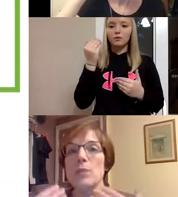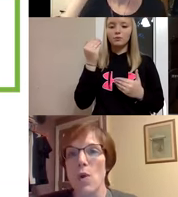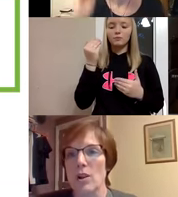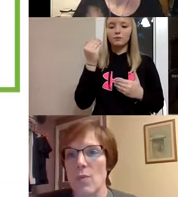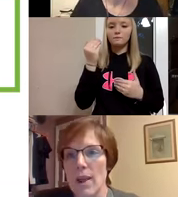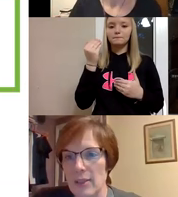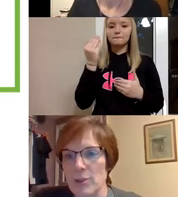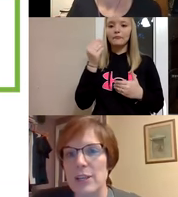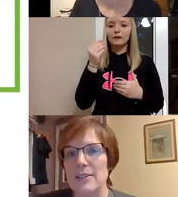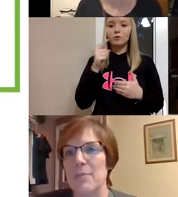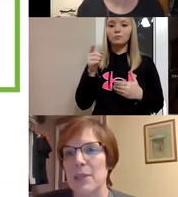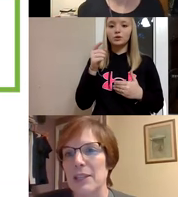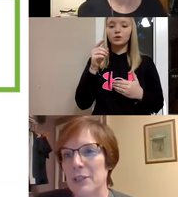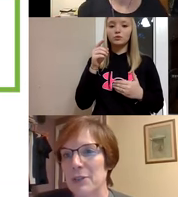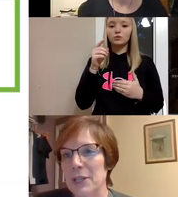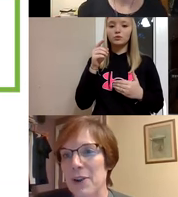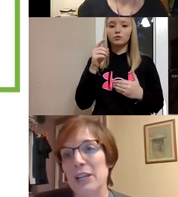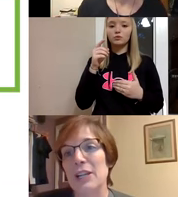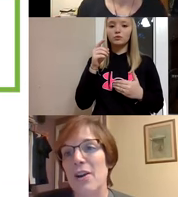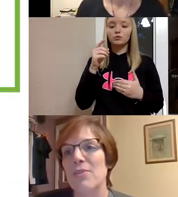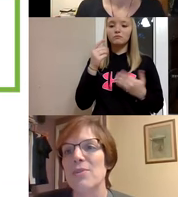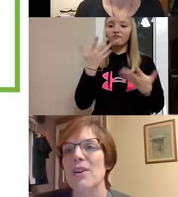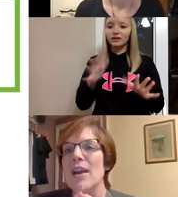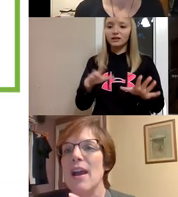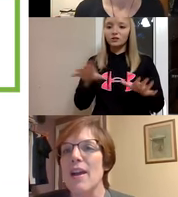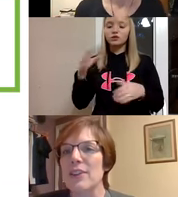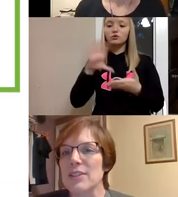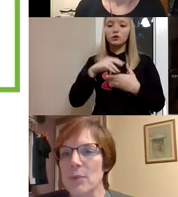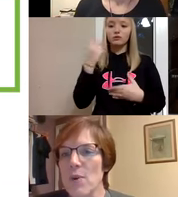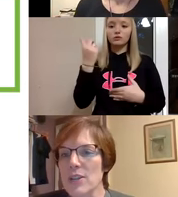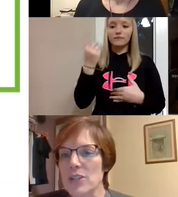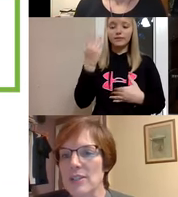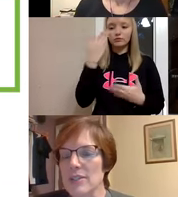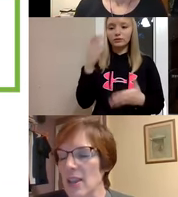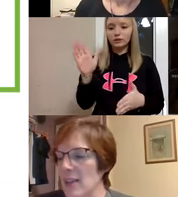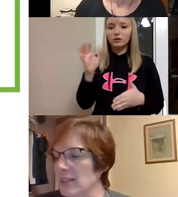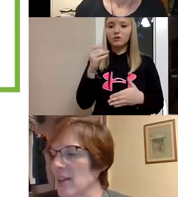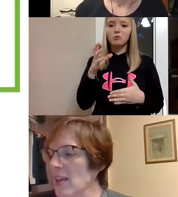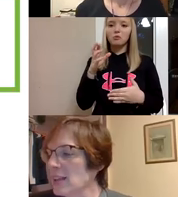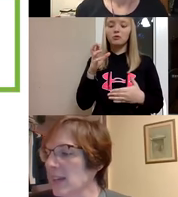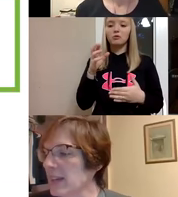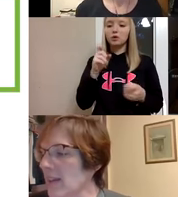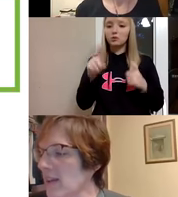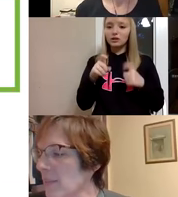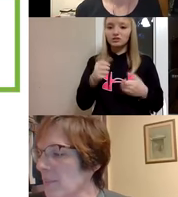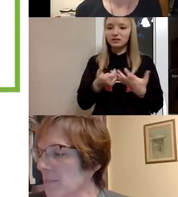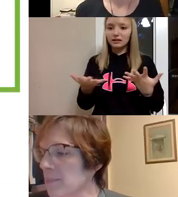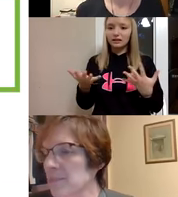I hope you walk away learning something that you didn't already know or having some questions. And